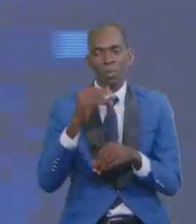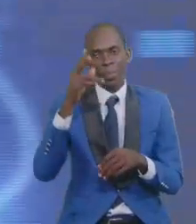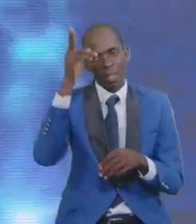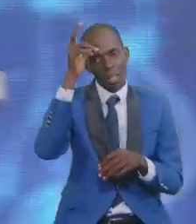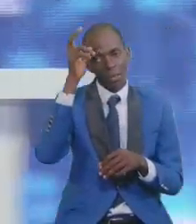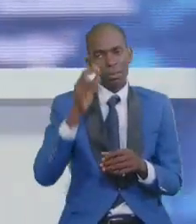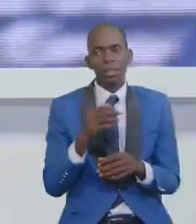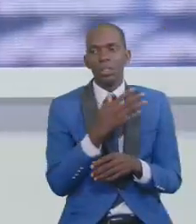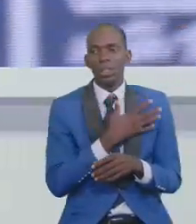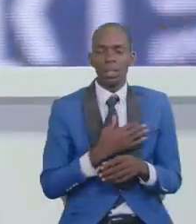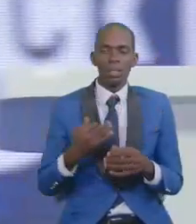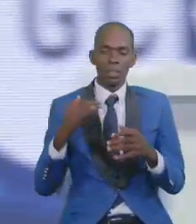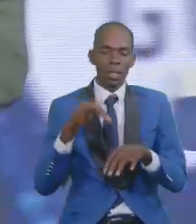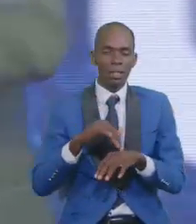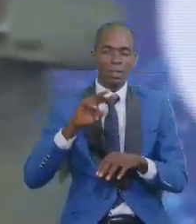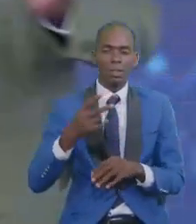At the second coming,